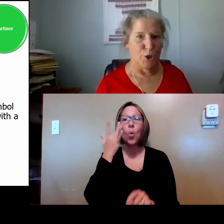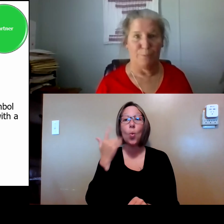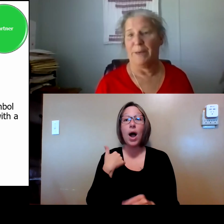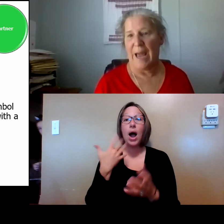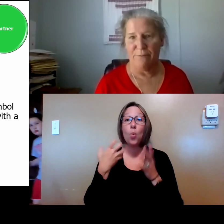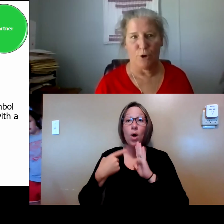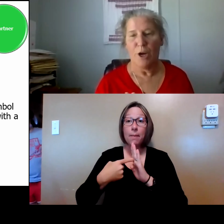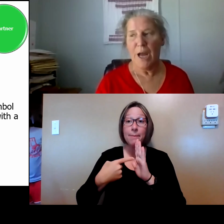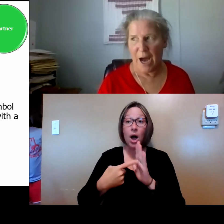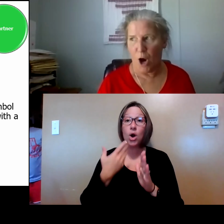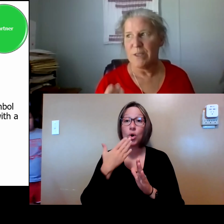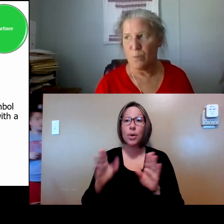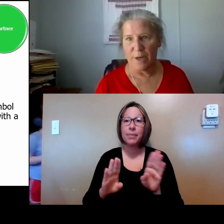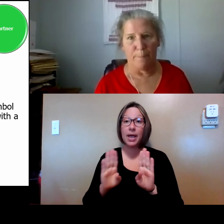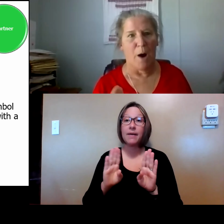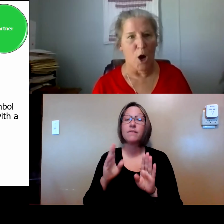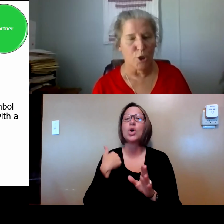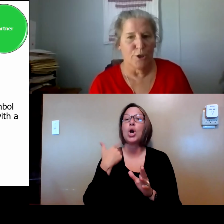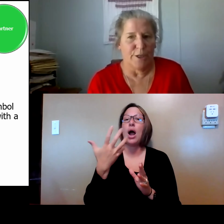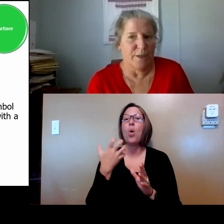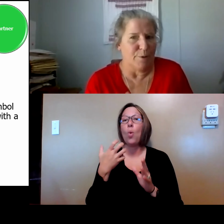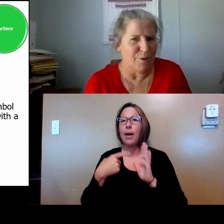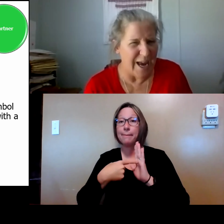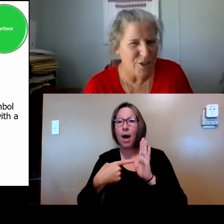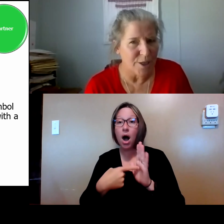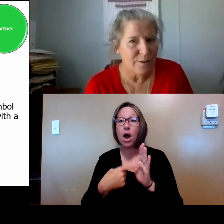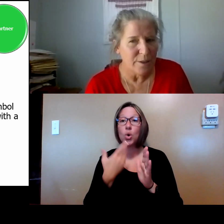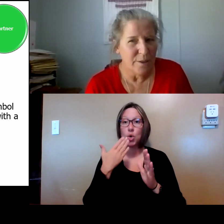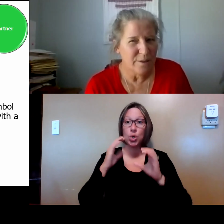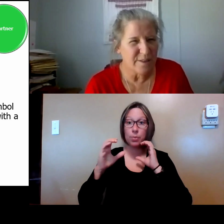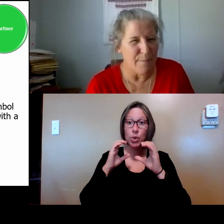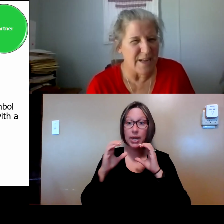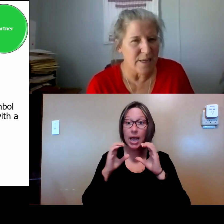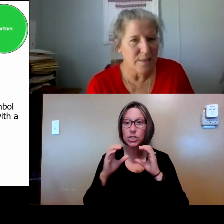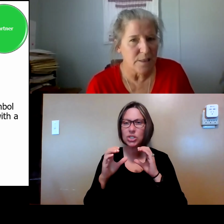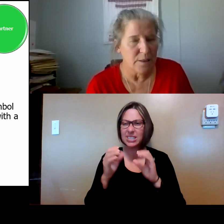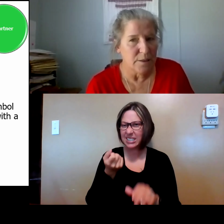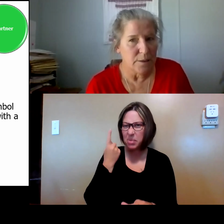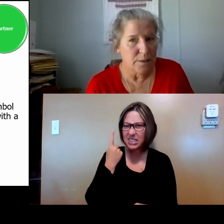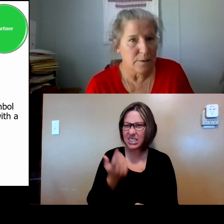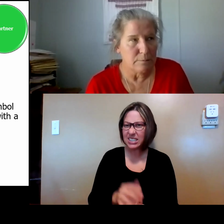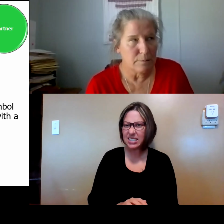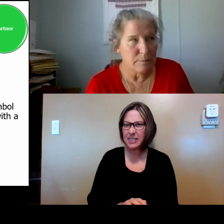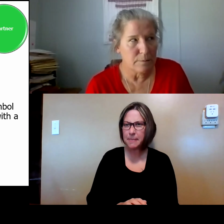model good behavior. I always want to model good communication. Does that make sense?